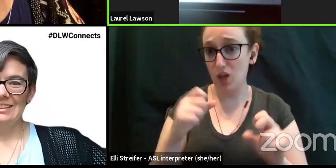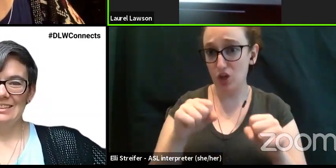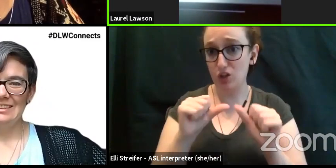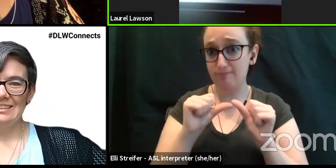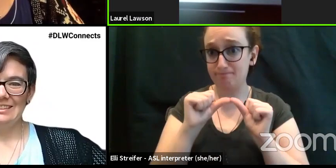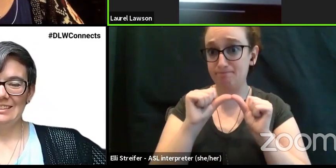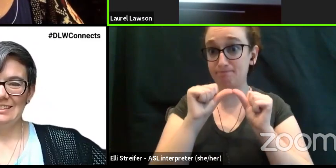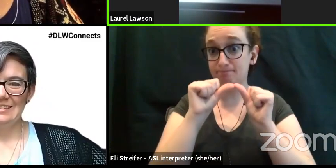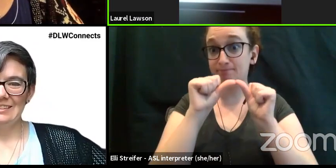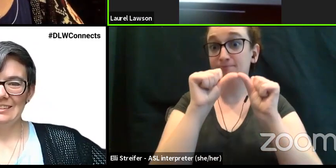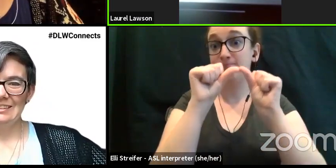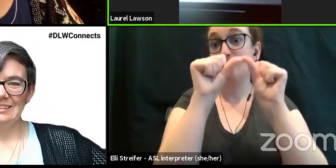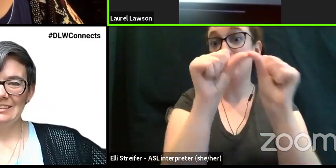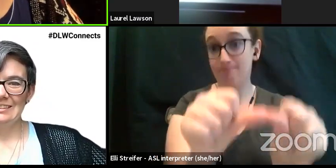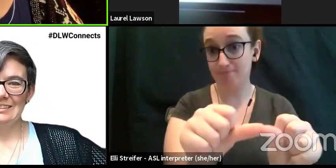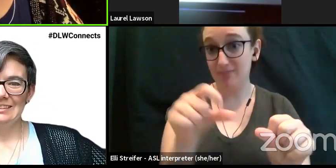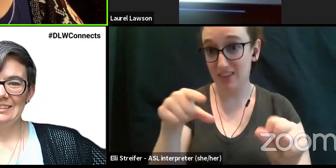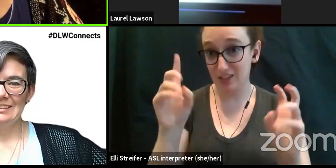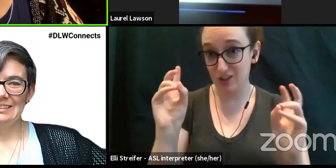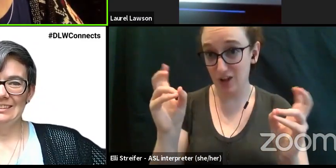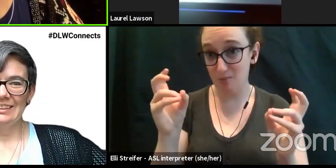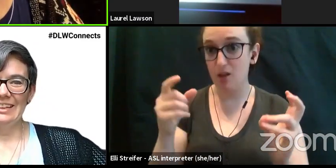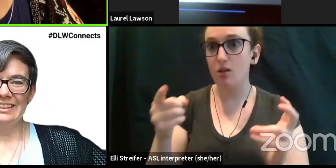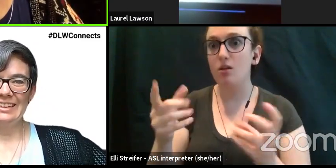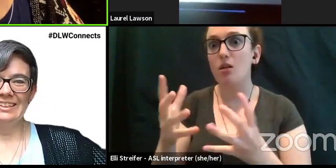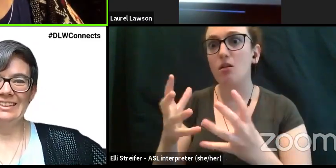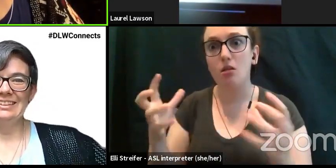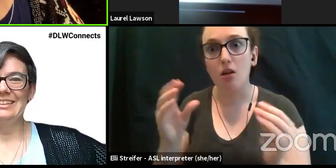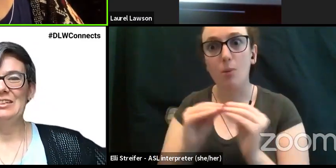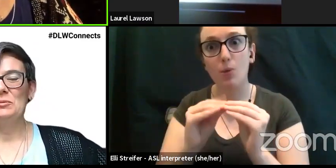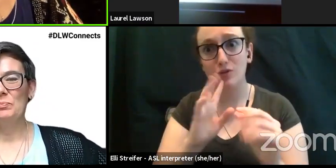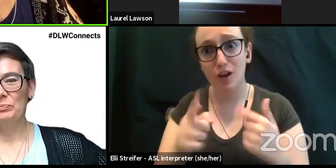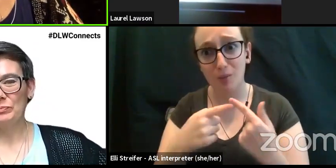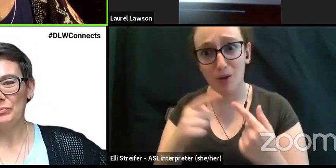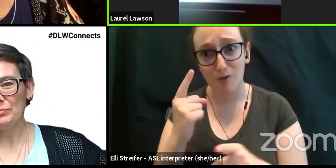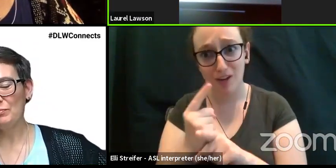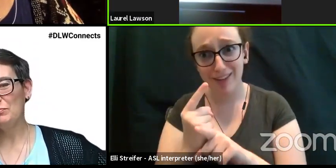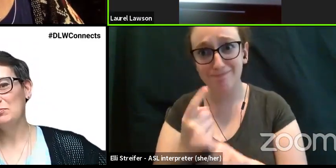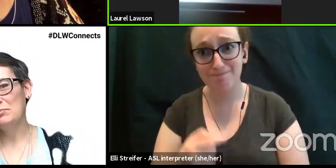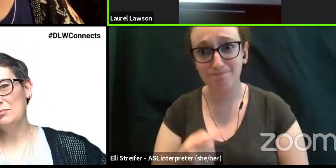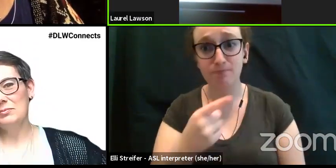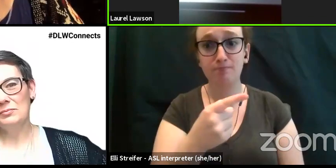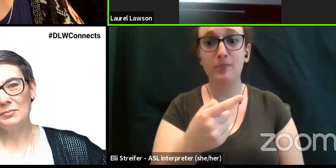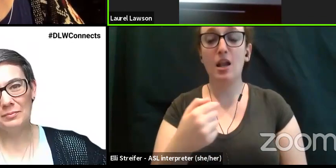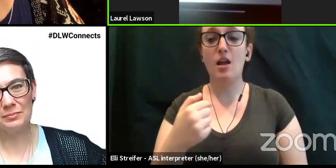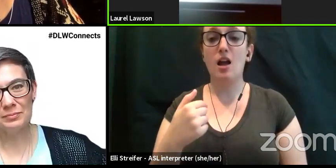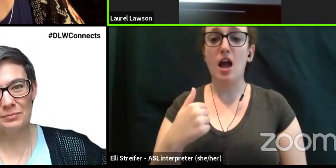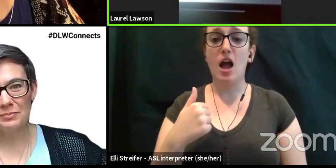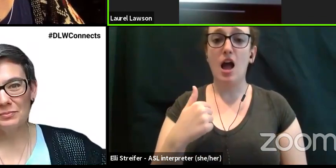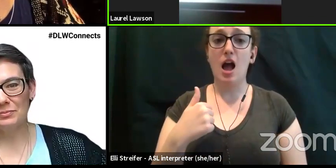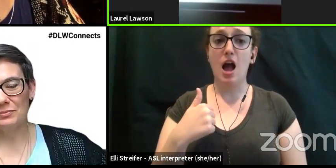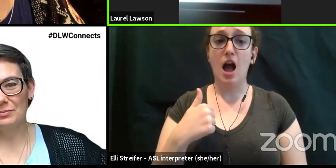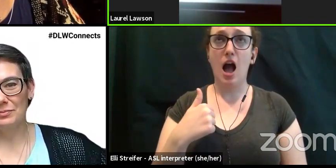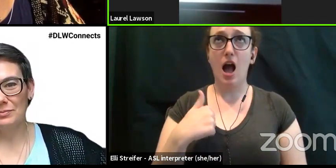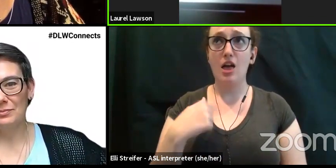going on this. There is so much more. Days. Yes. I will say I am